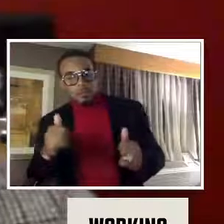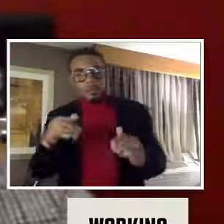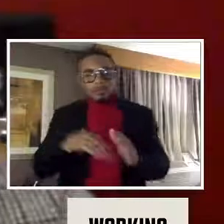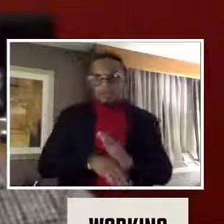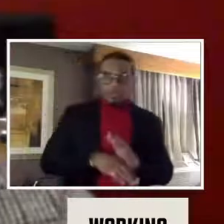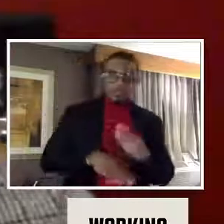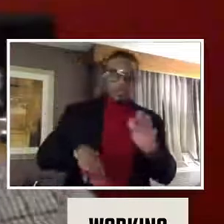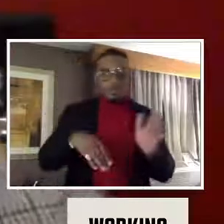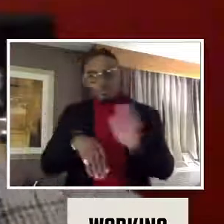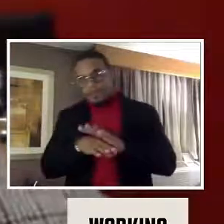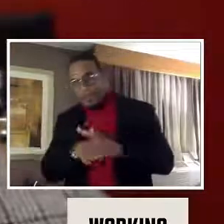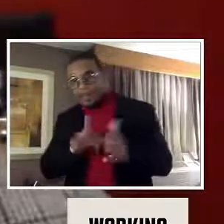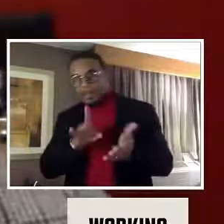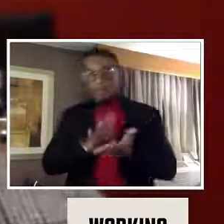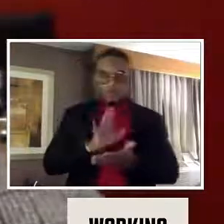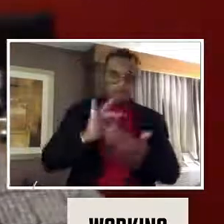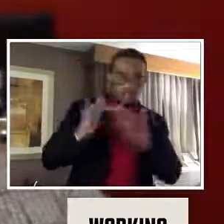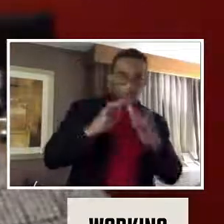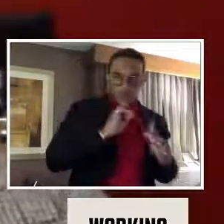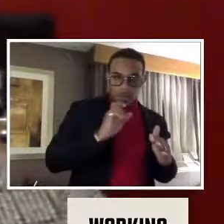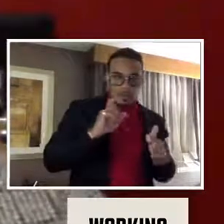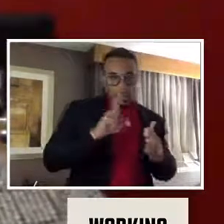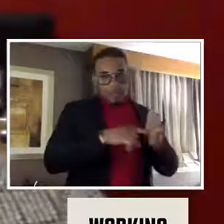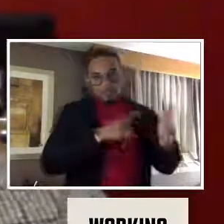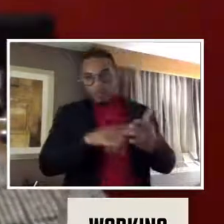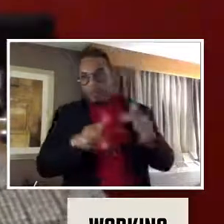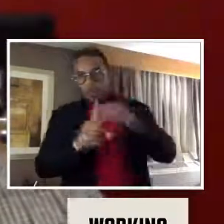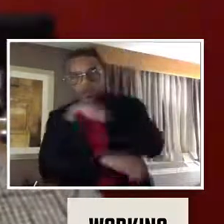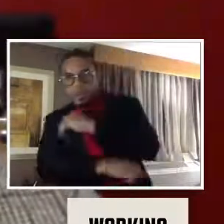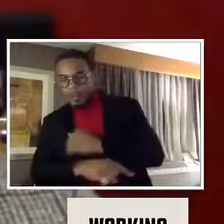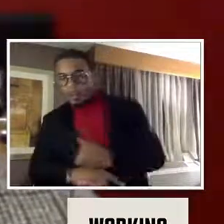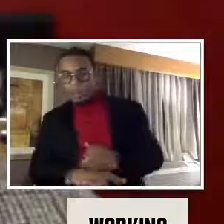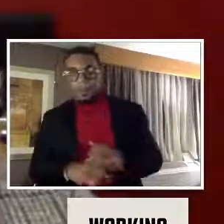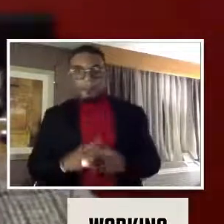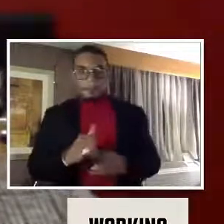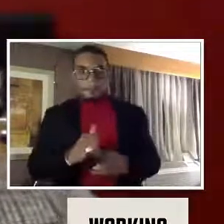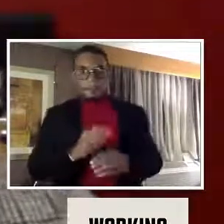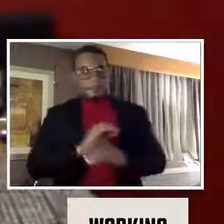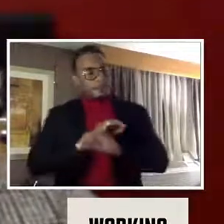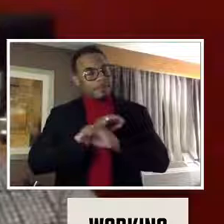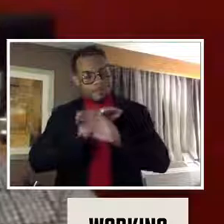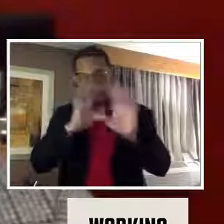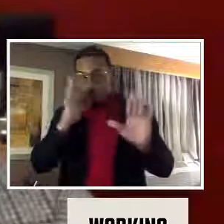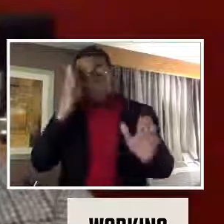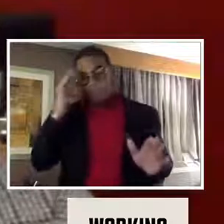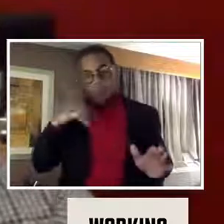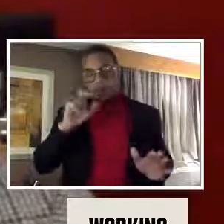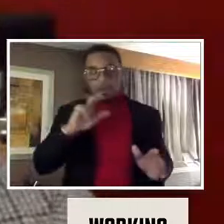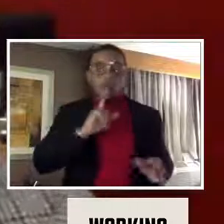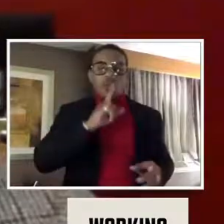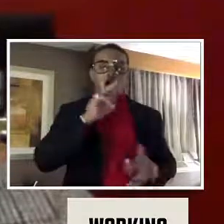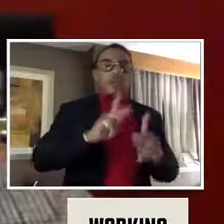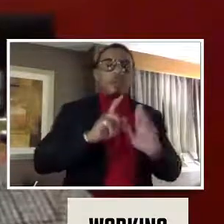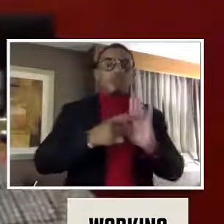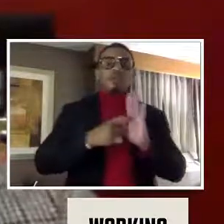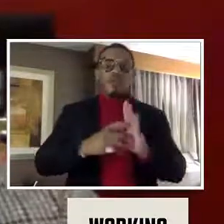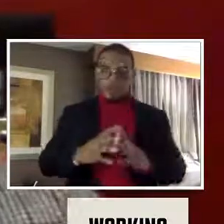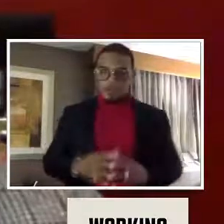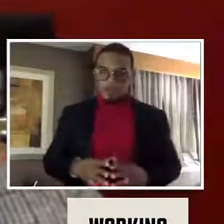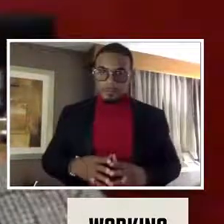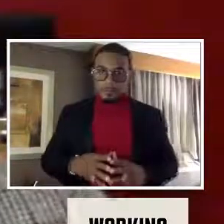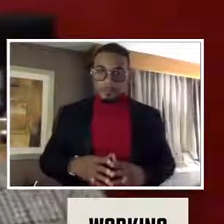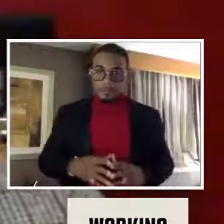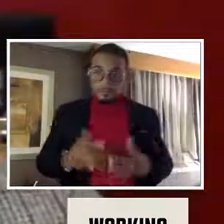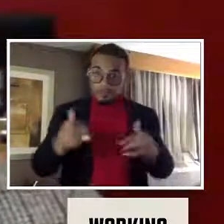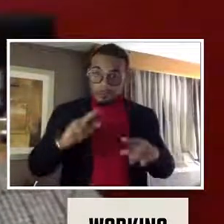facing evictions, where our communities are being criminalized. And it's so clear why we need a real people's charter.